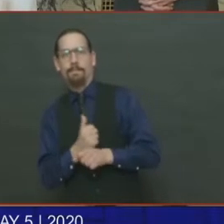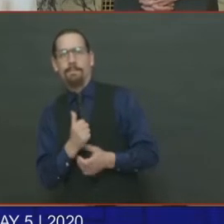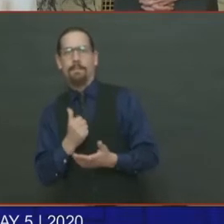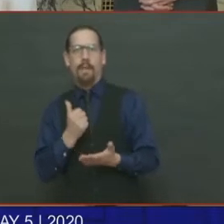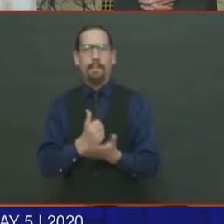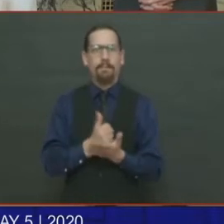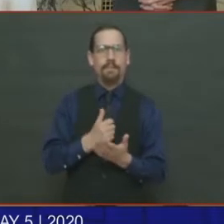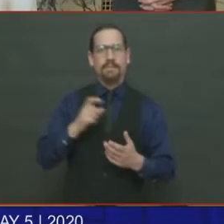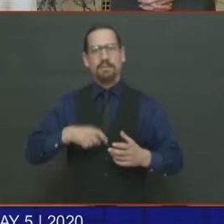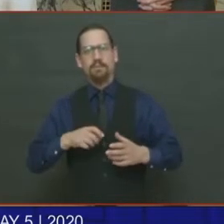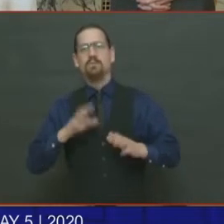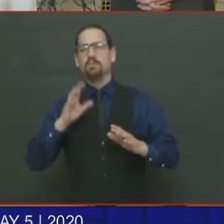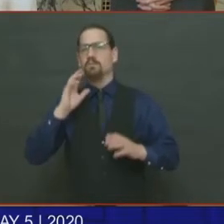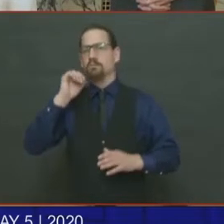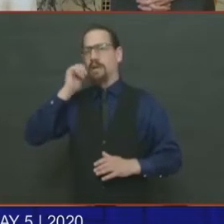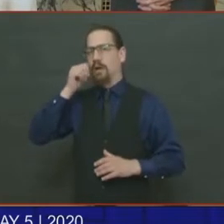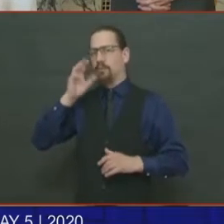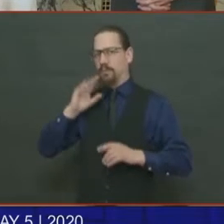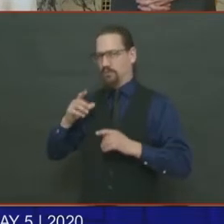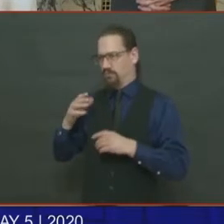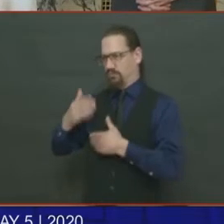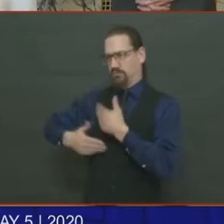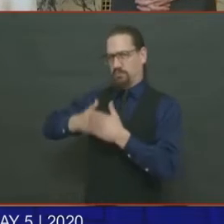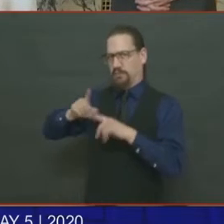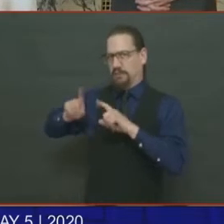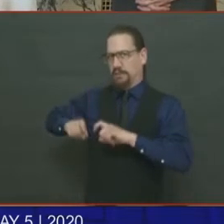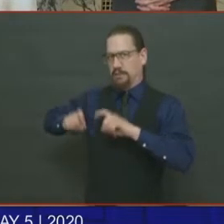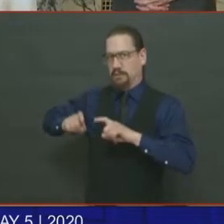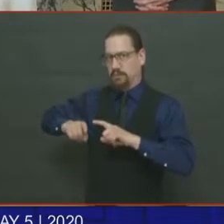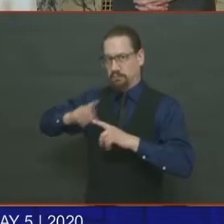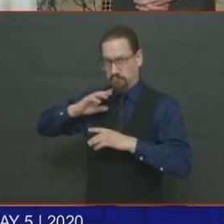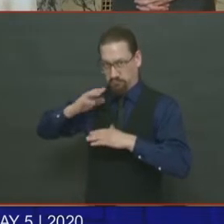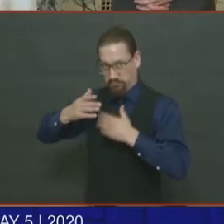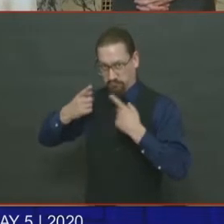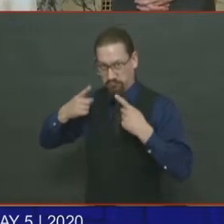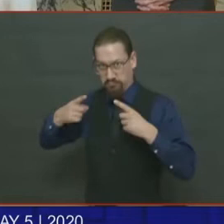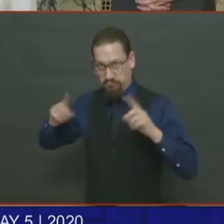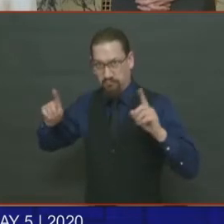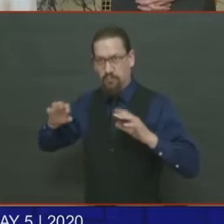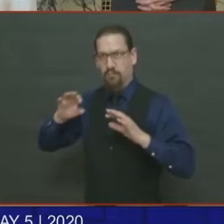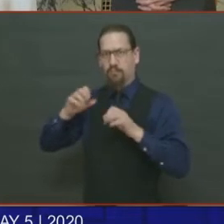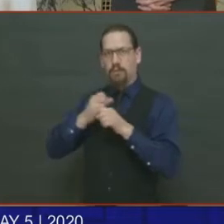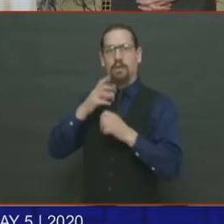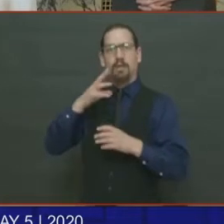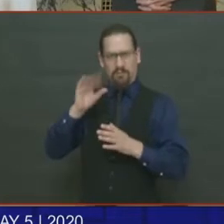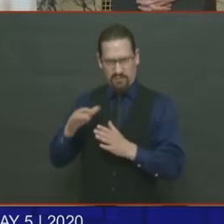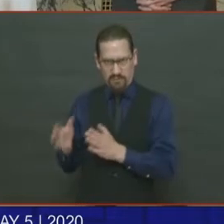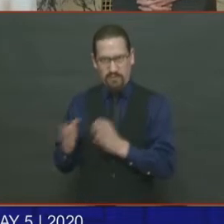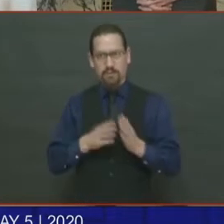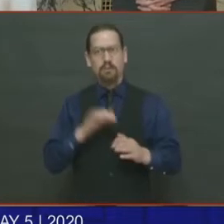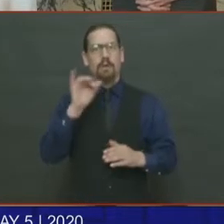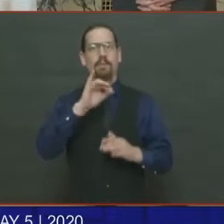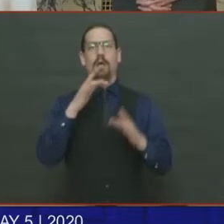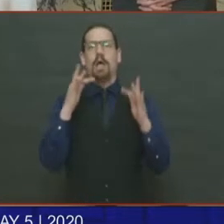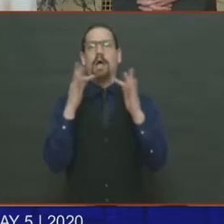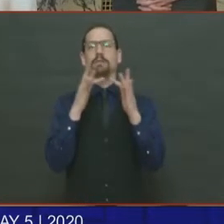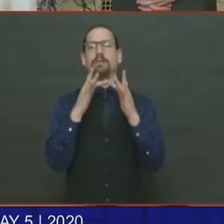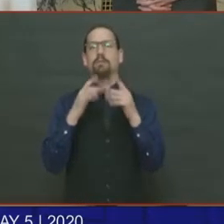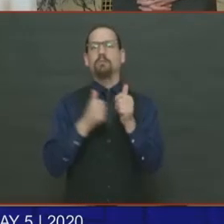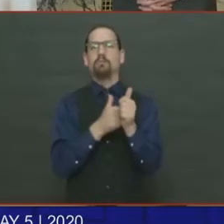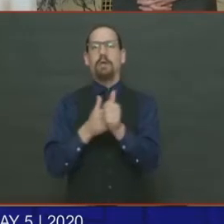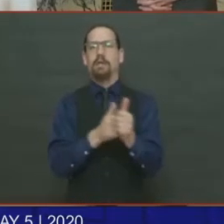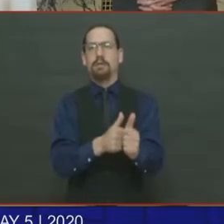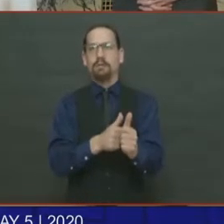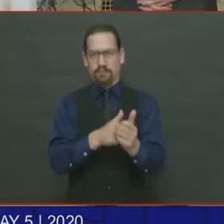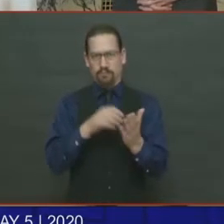our contact tracing, and we're going to be relying on what we're calling a one-stop coronavirus app. It'll be a